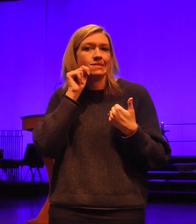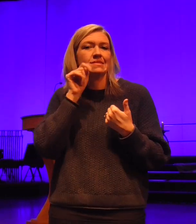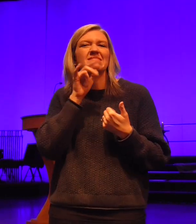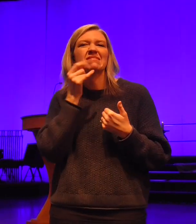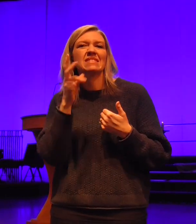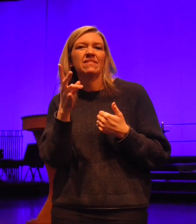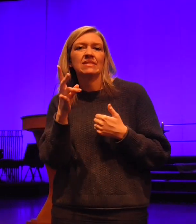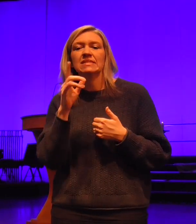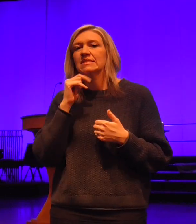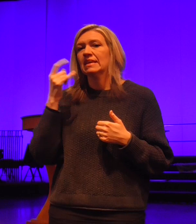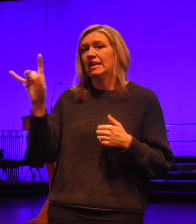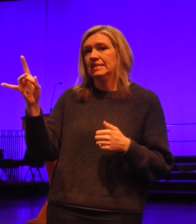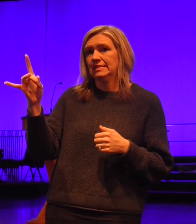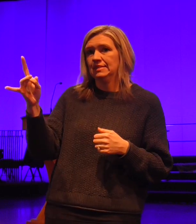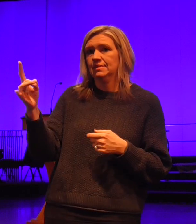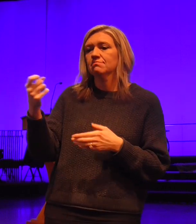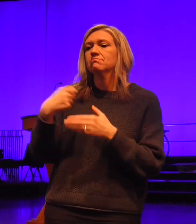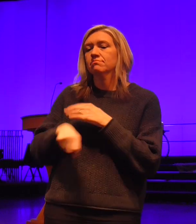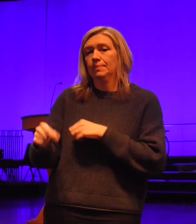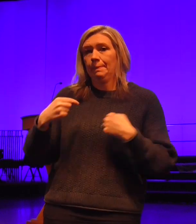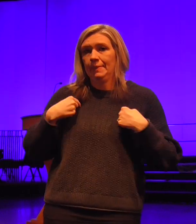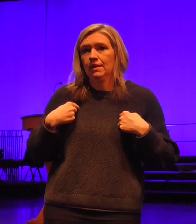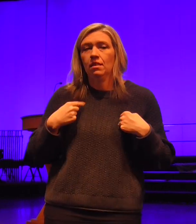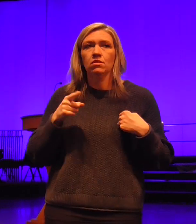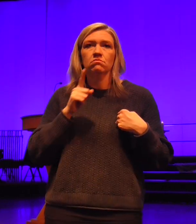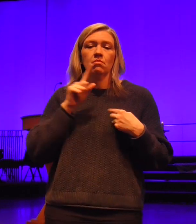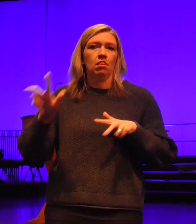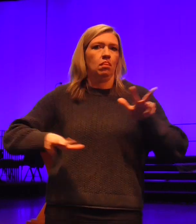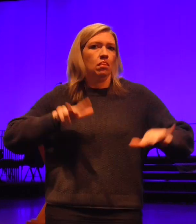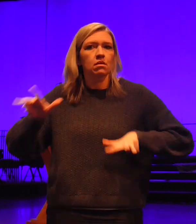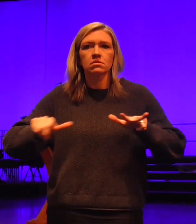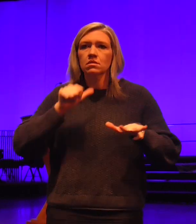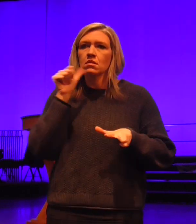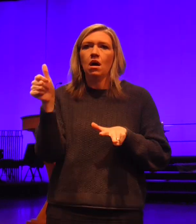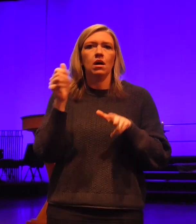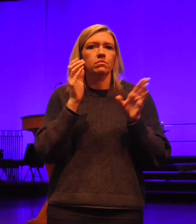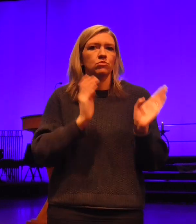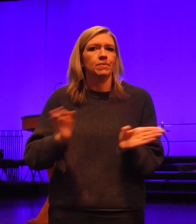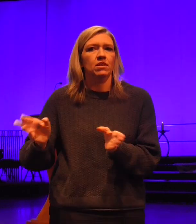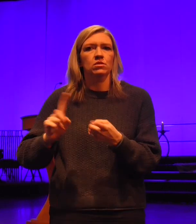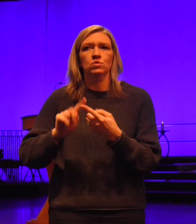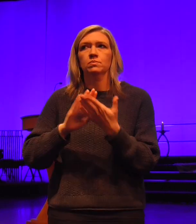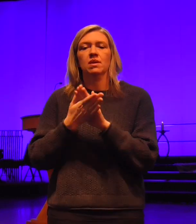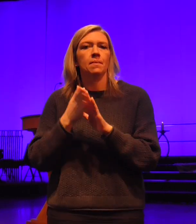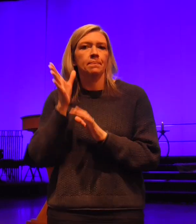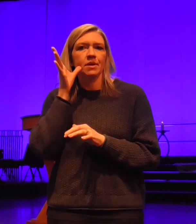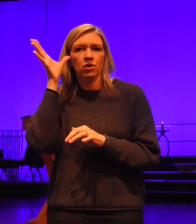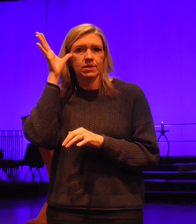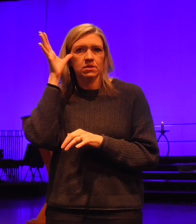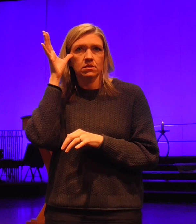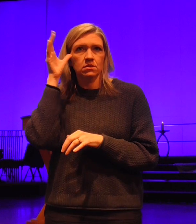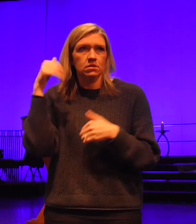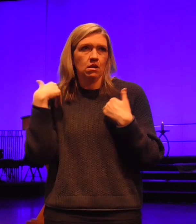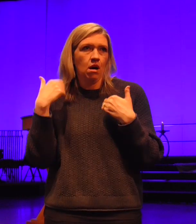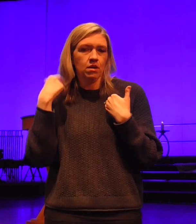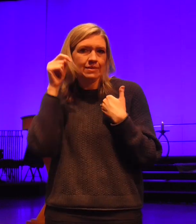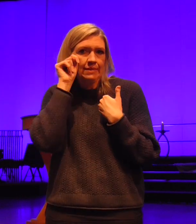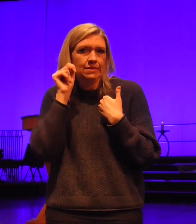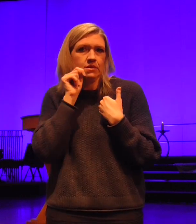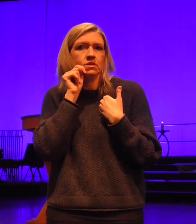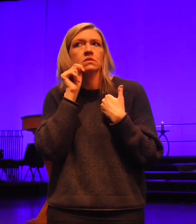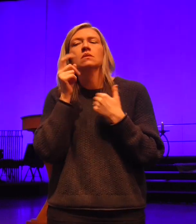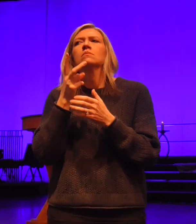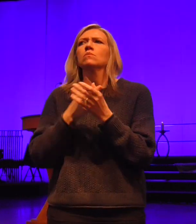18, respectively. They were very ill-equipped to be parents, as young teenagers often are. And they both had